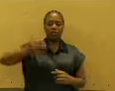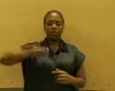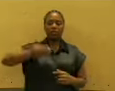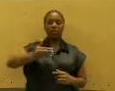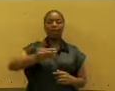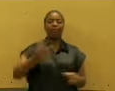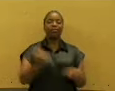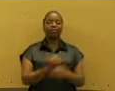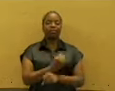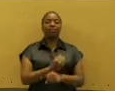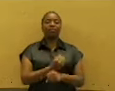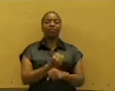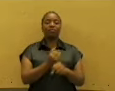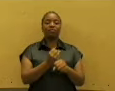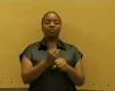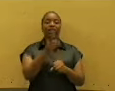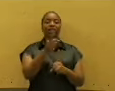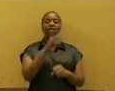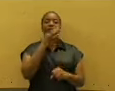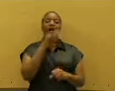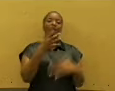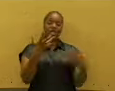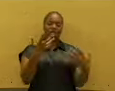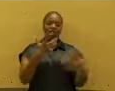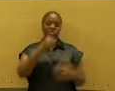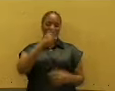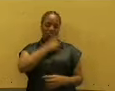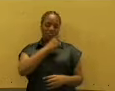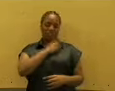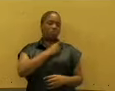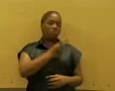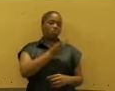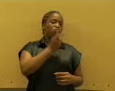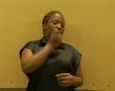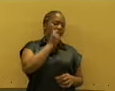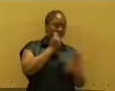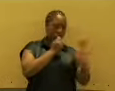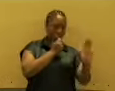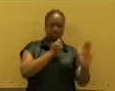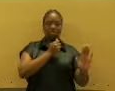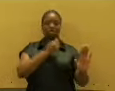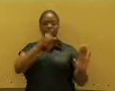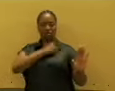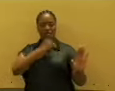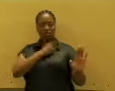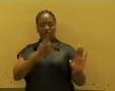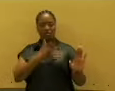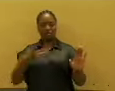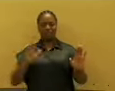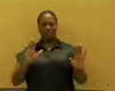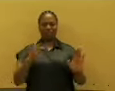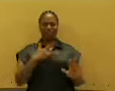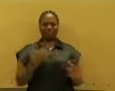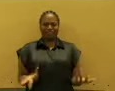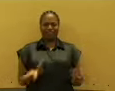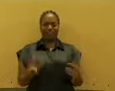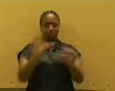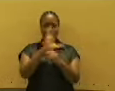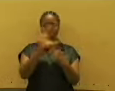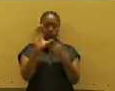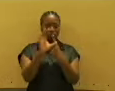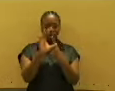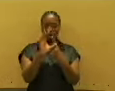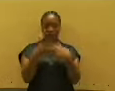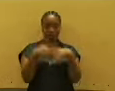to the culture, that link to gender and the culture justice that students feel on campus. And they also felt that culture is not inclusive of